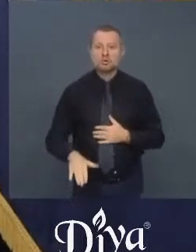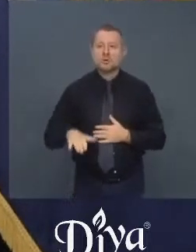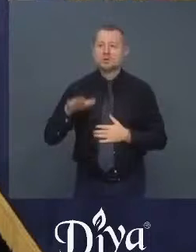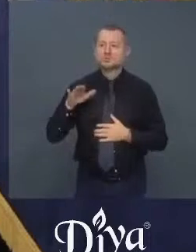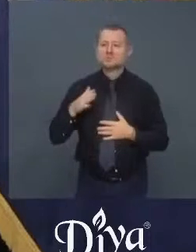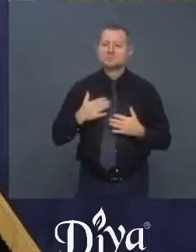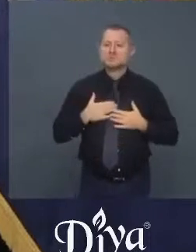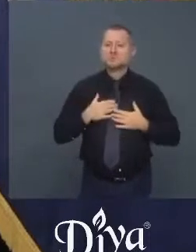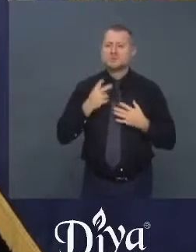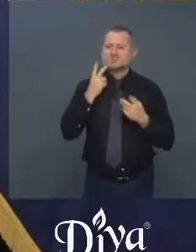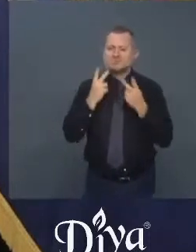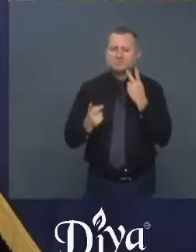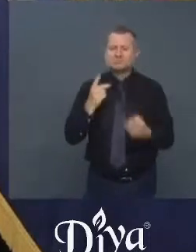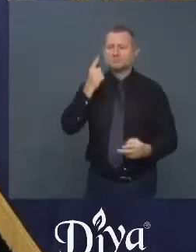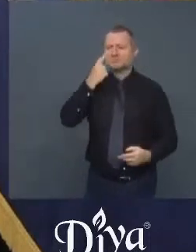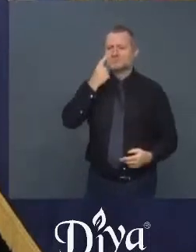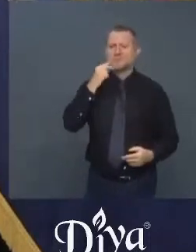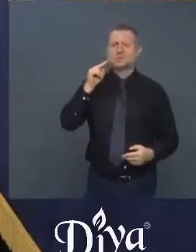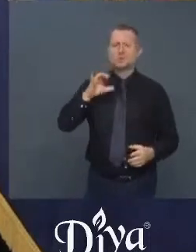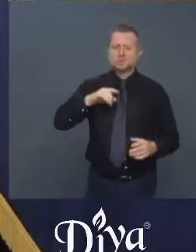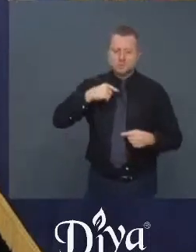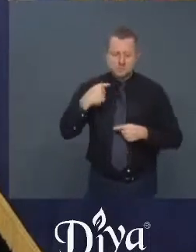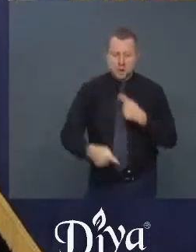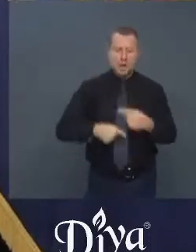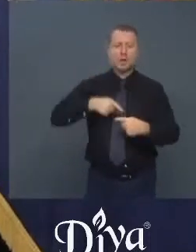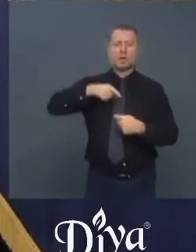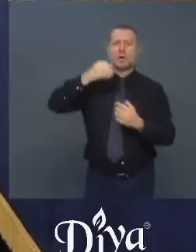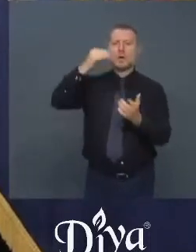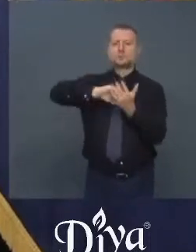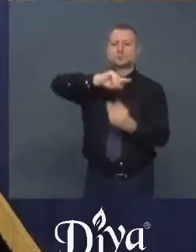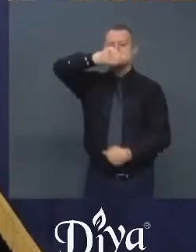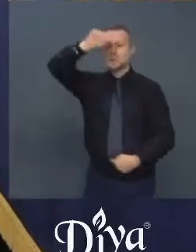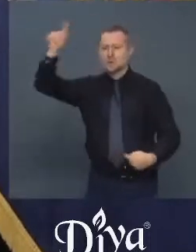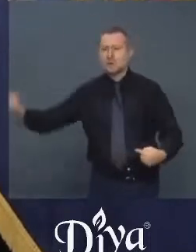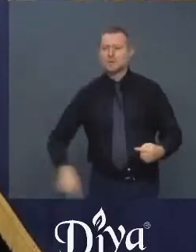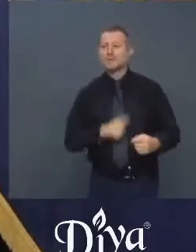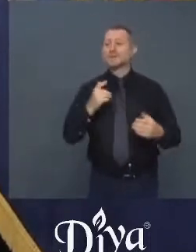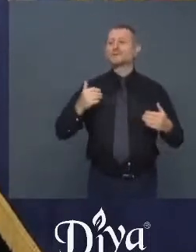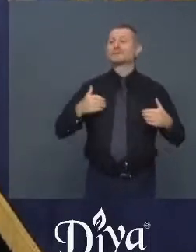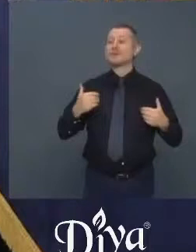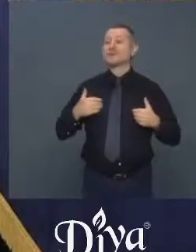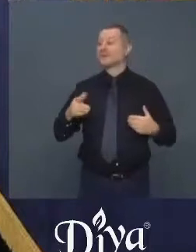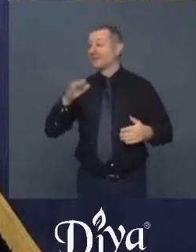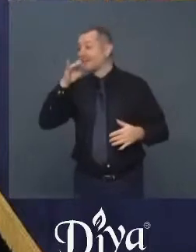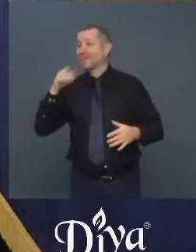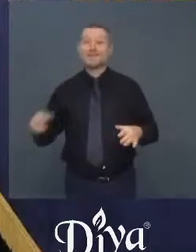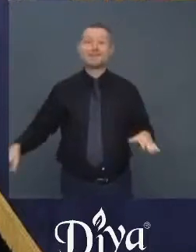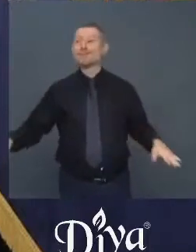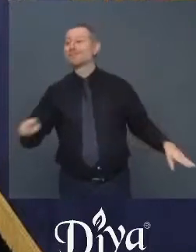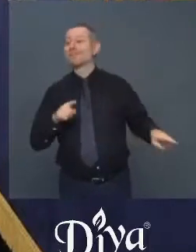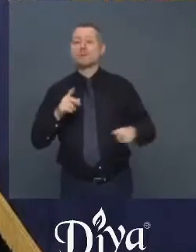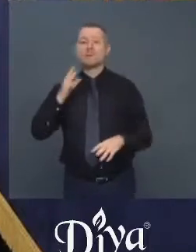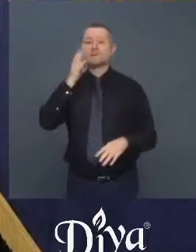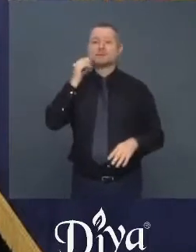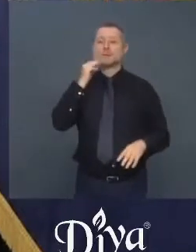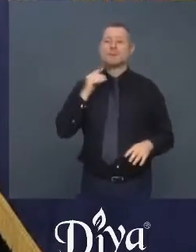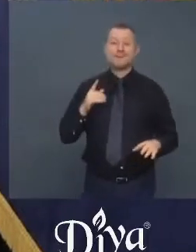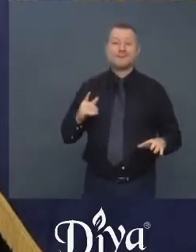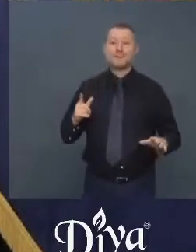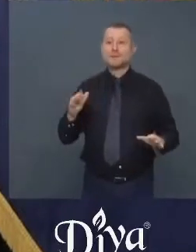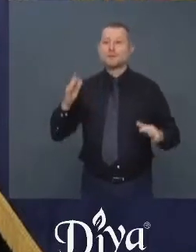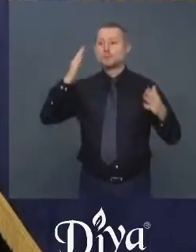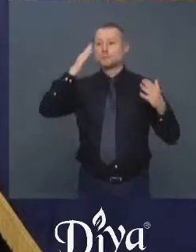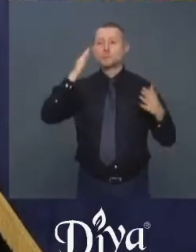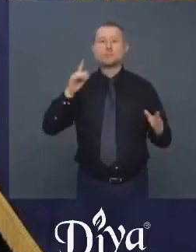cycles. Most of the younger guys, you've only seen an upcycle. You don't remember what the city